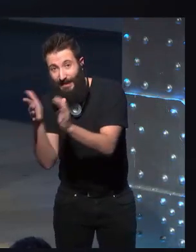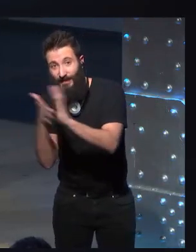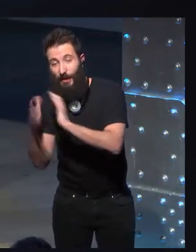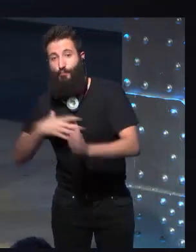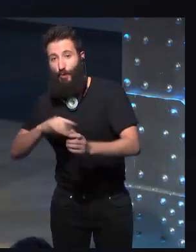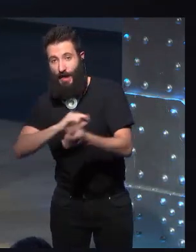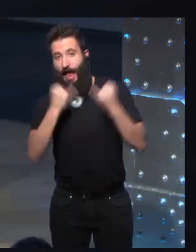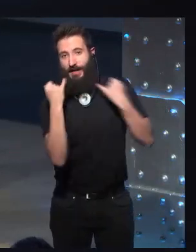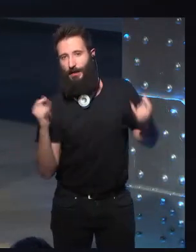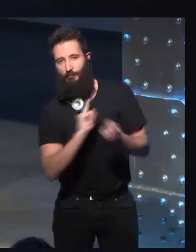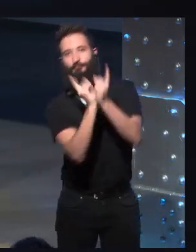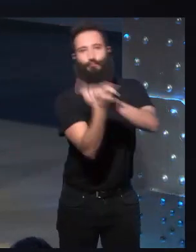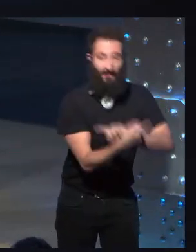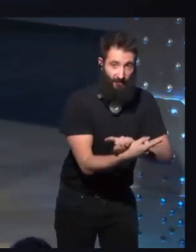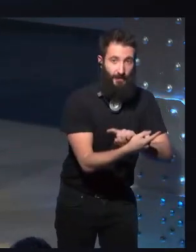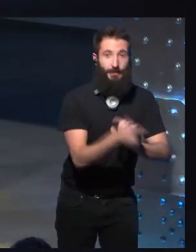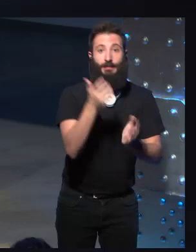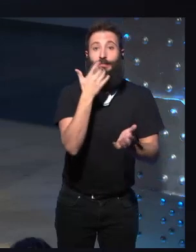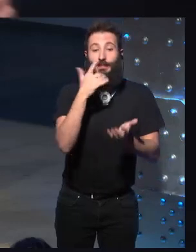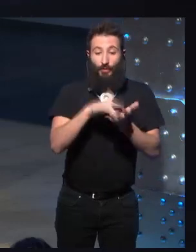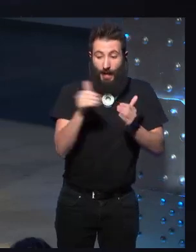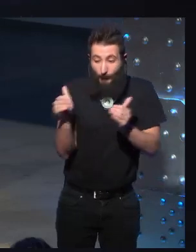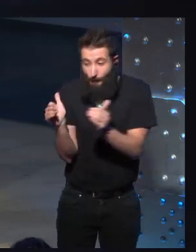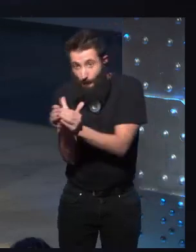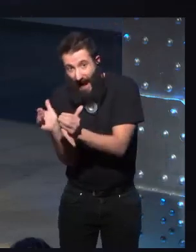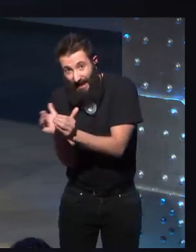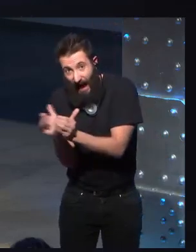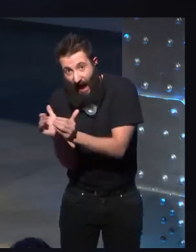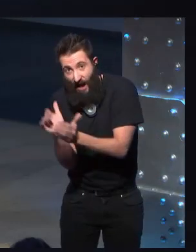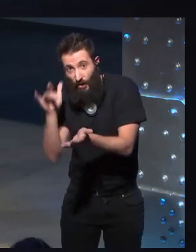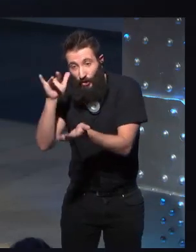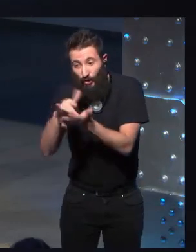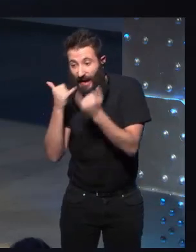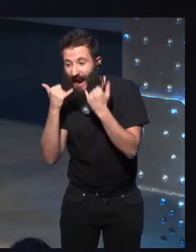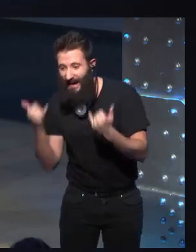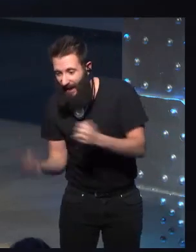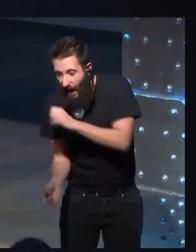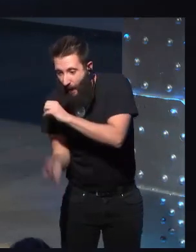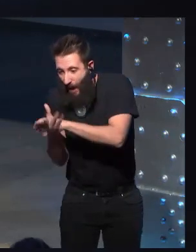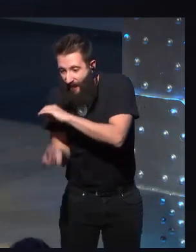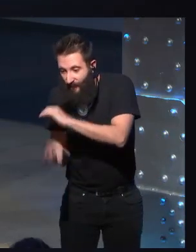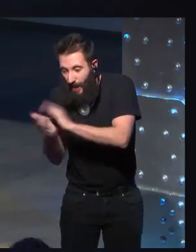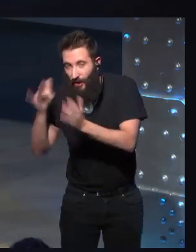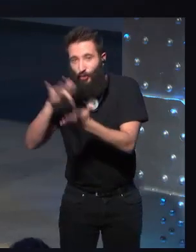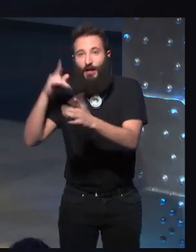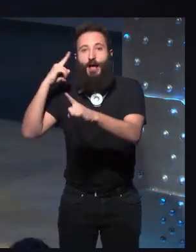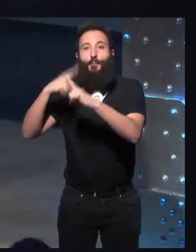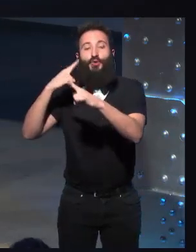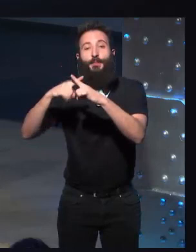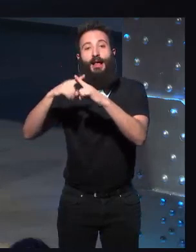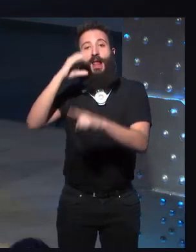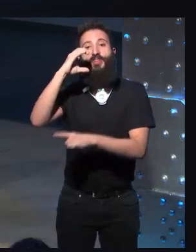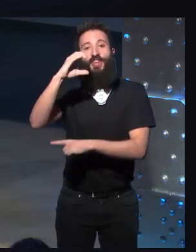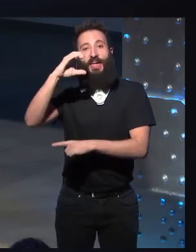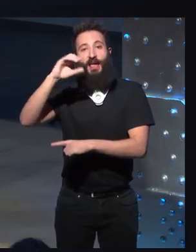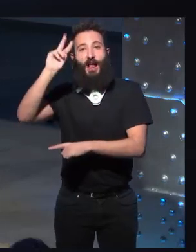energy. And yeah, when you have some mass, the energy you have to multiply by c squared. C